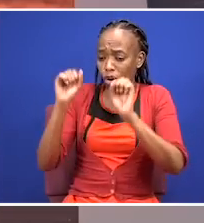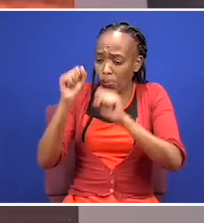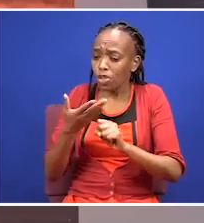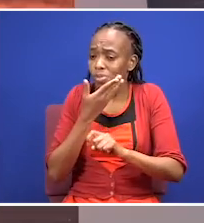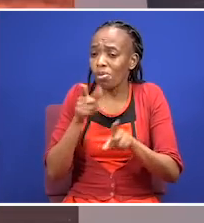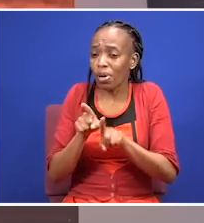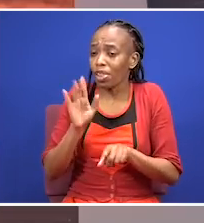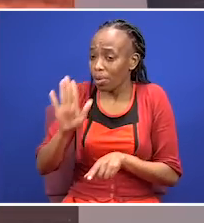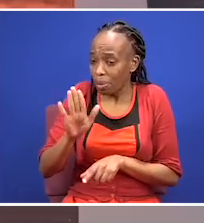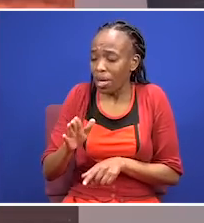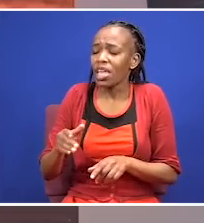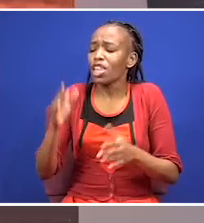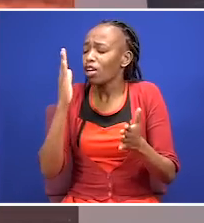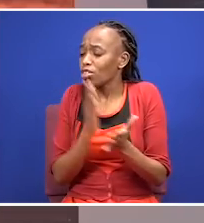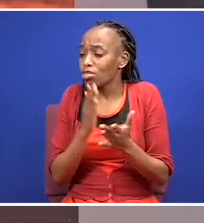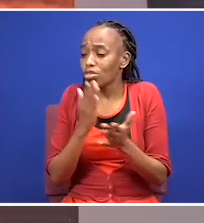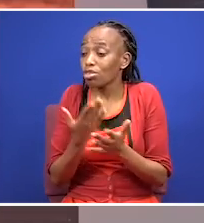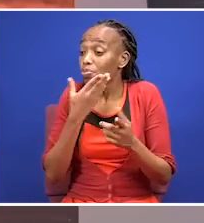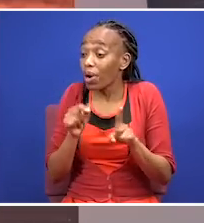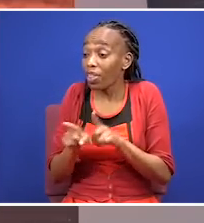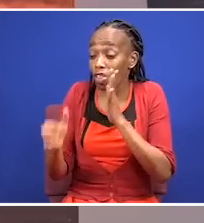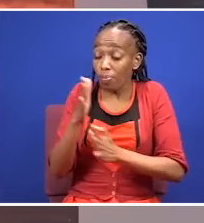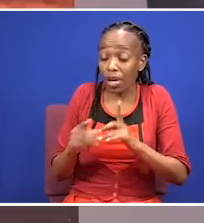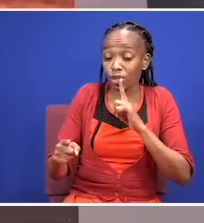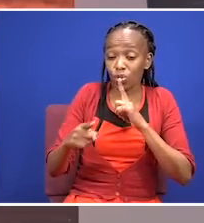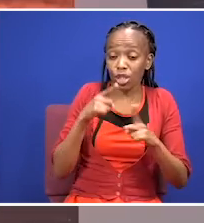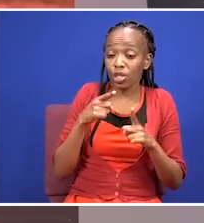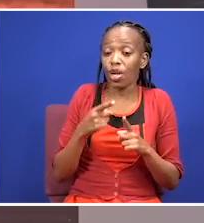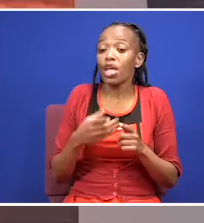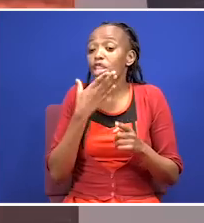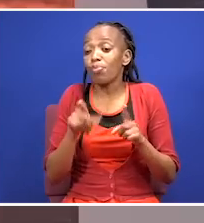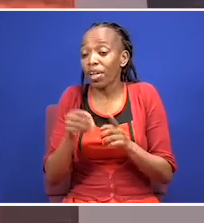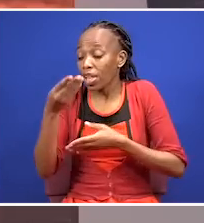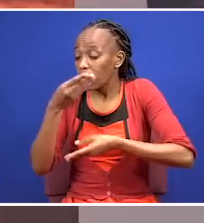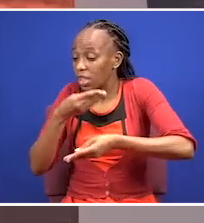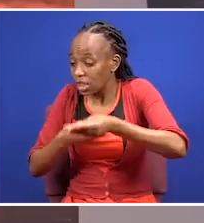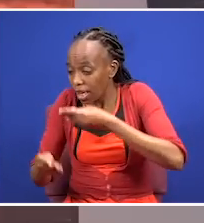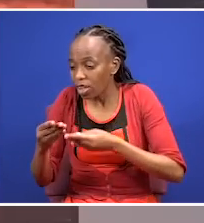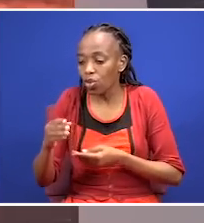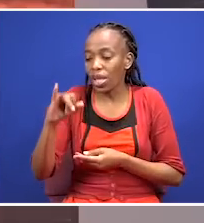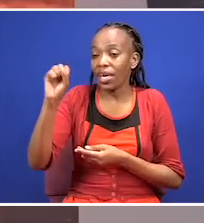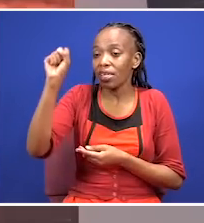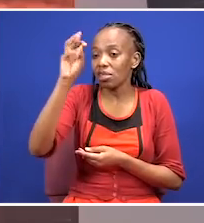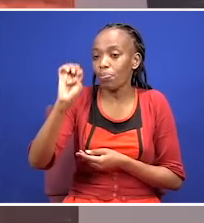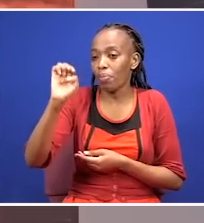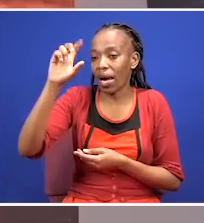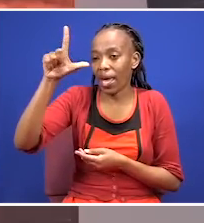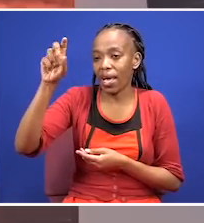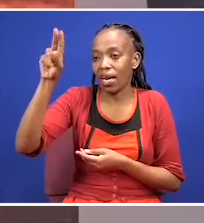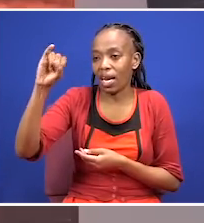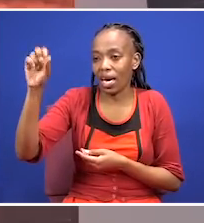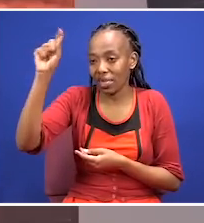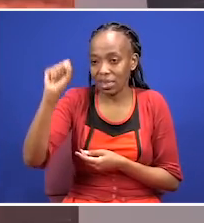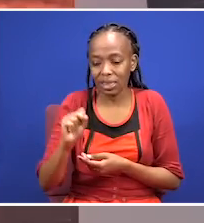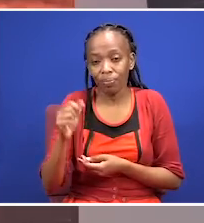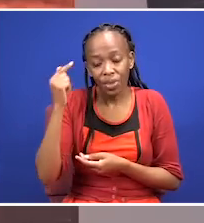their brother the very brother they colluded to kill the very brother they ended up selling to the ishmaelites consider